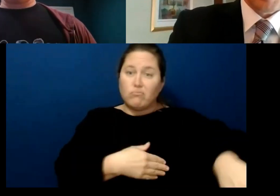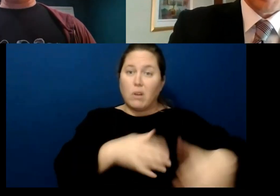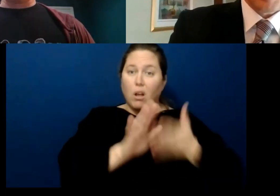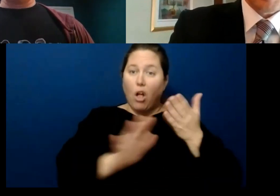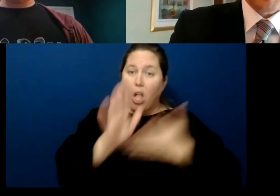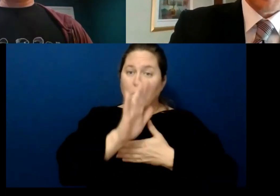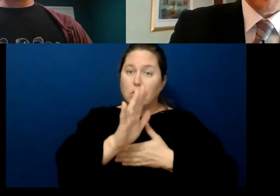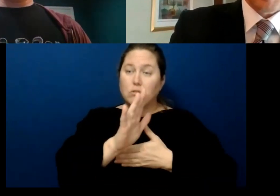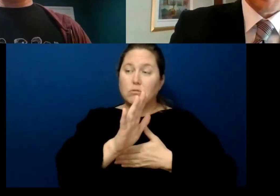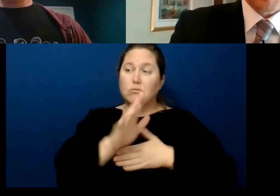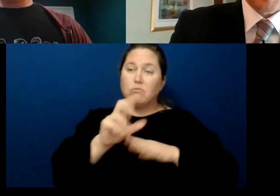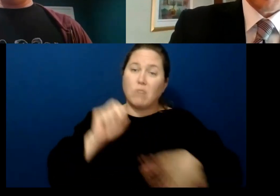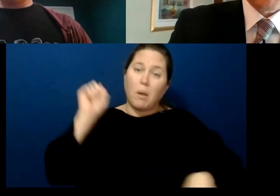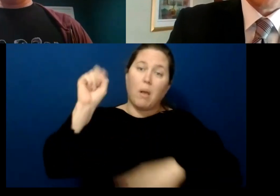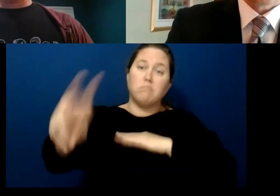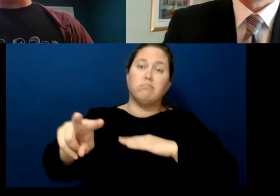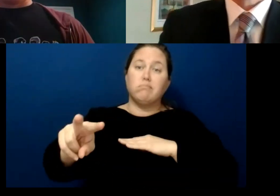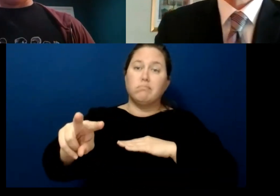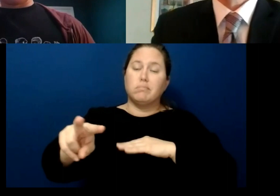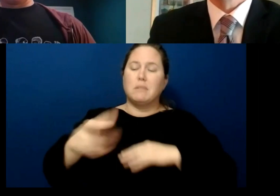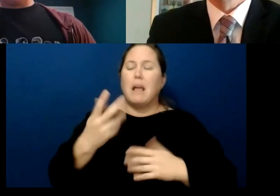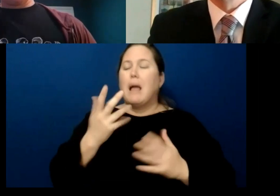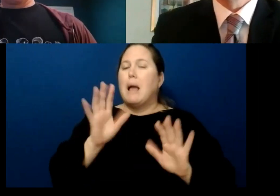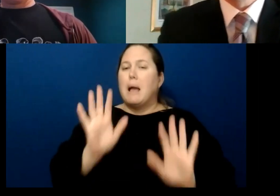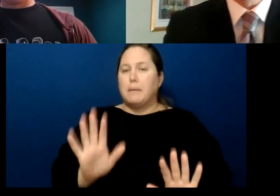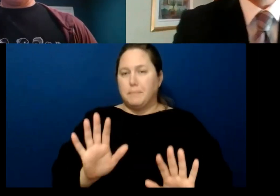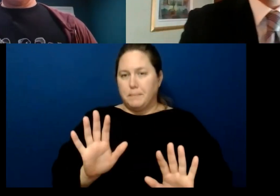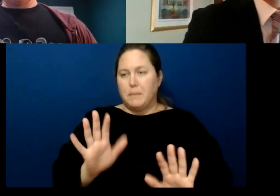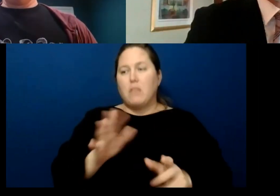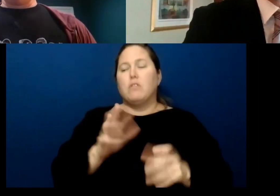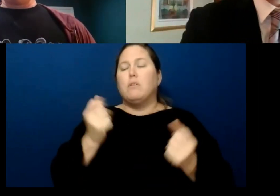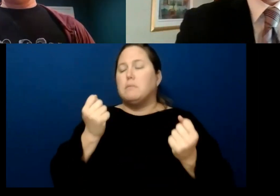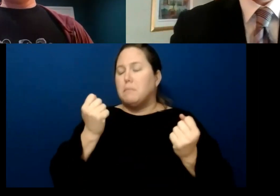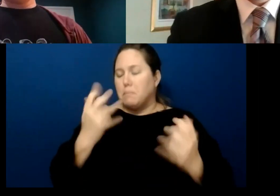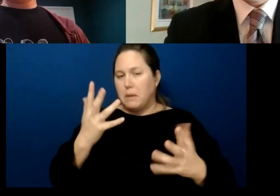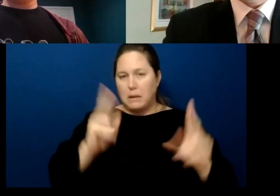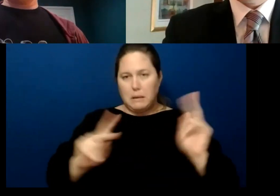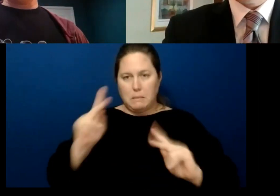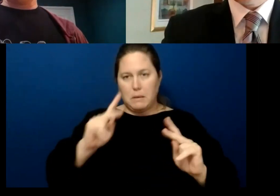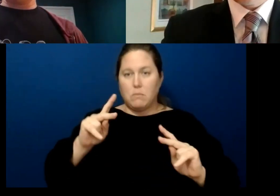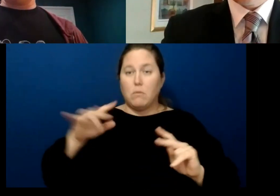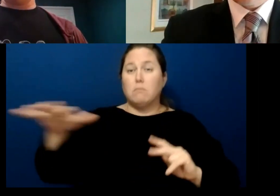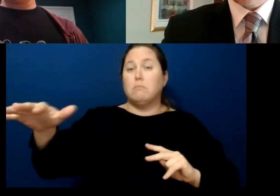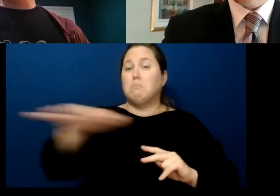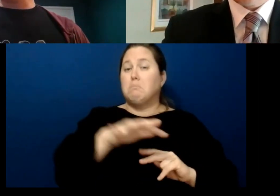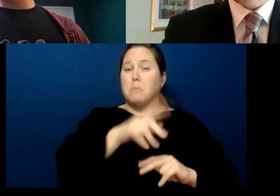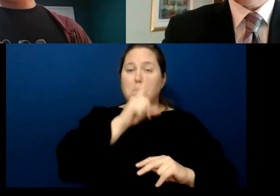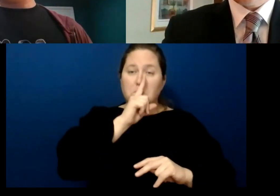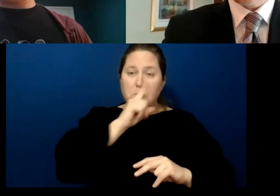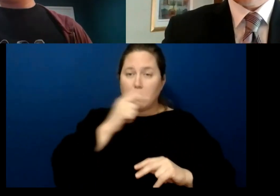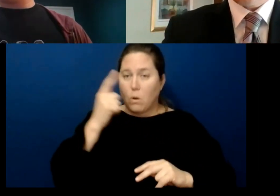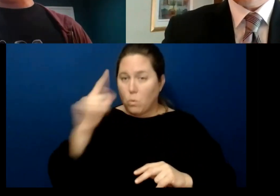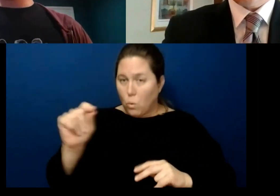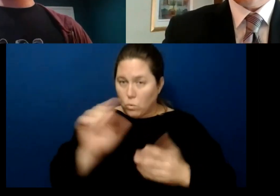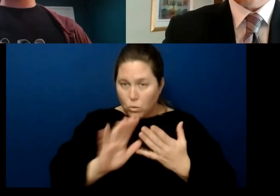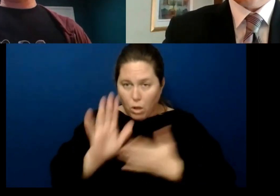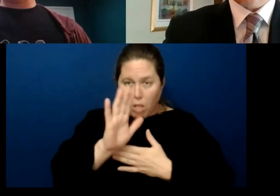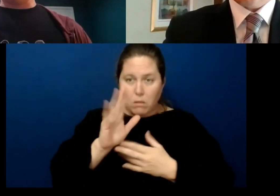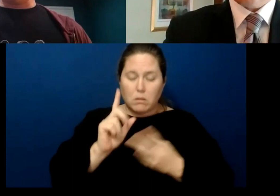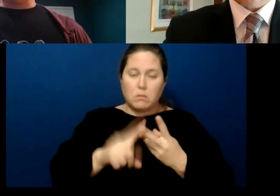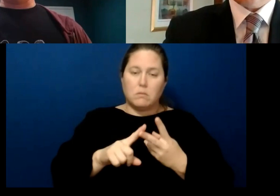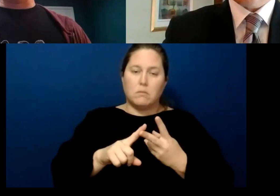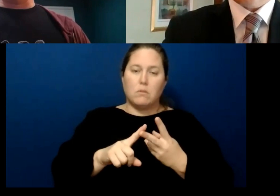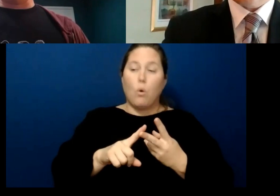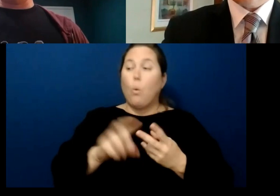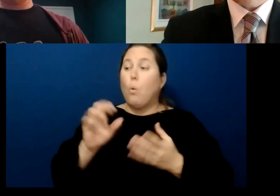get the job. But there's plenty of people that work in the industry that didn't necessarily go to college, or didn't go to college for anything that has